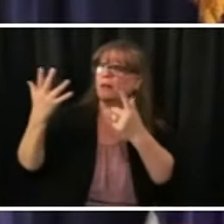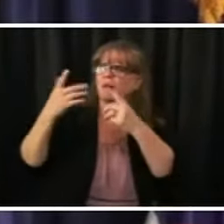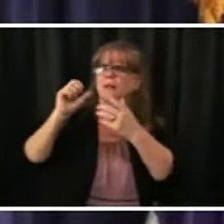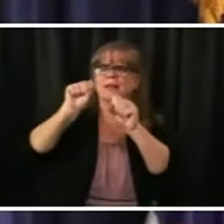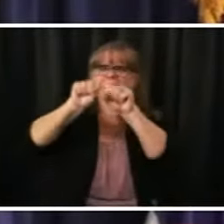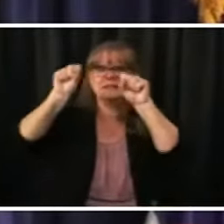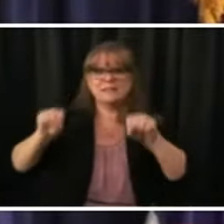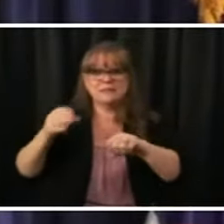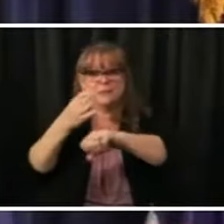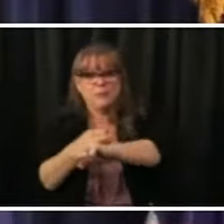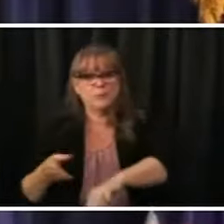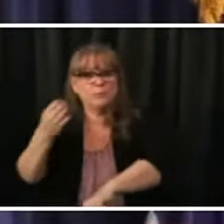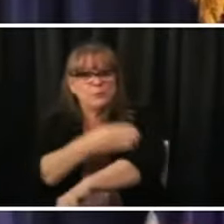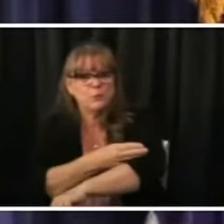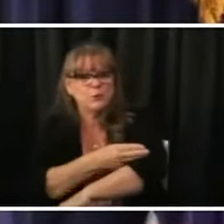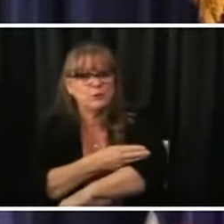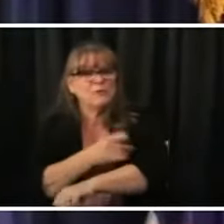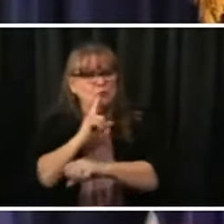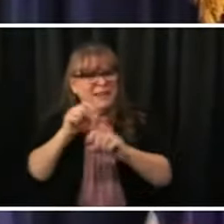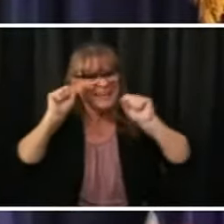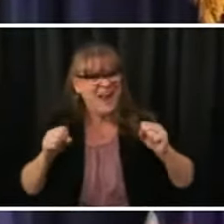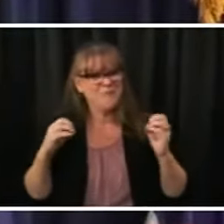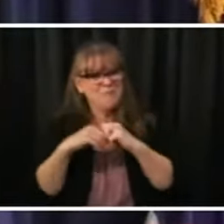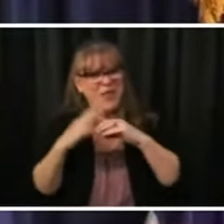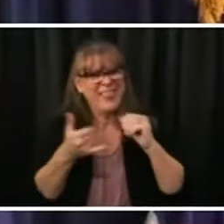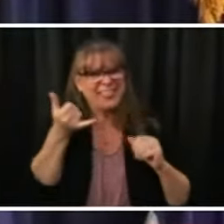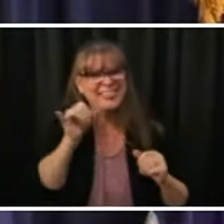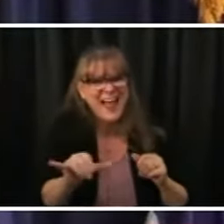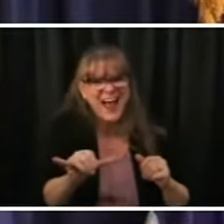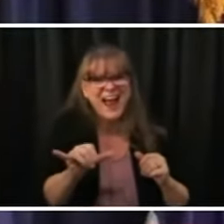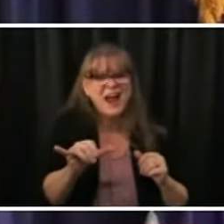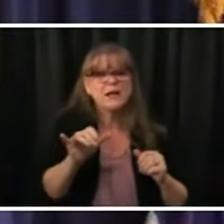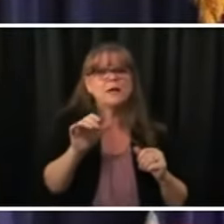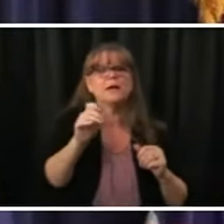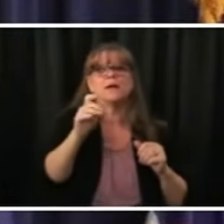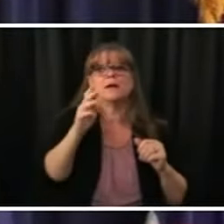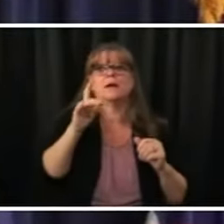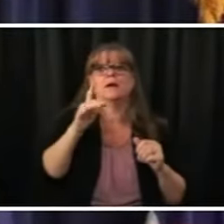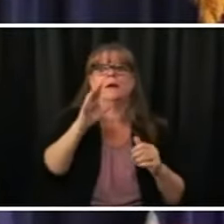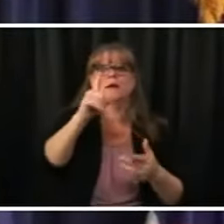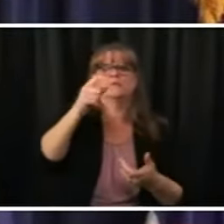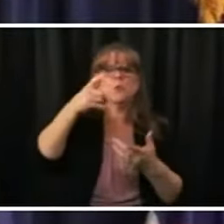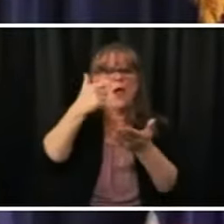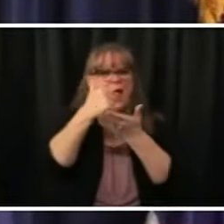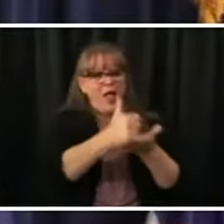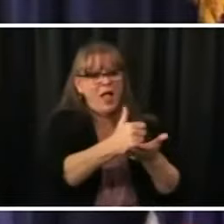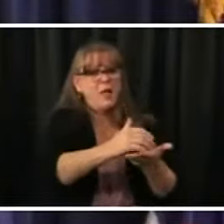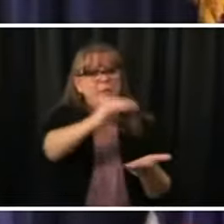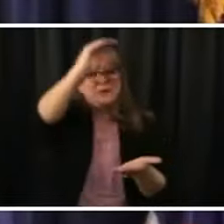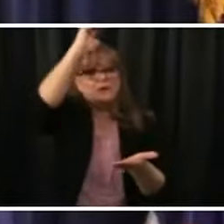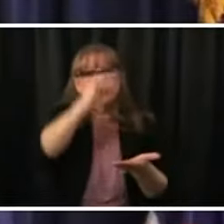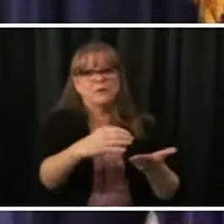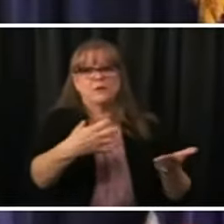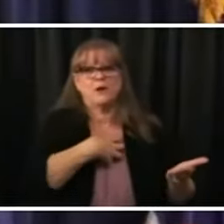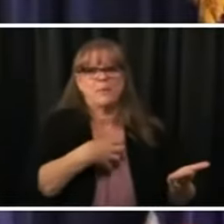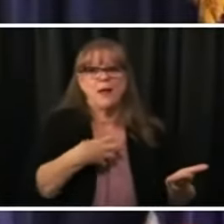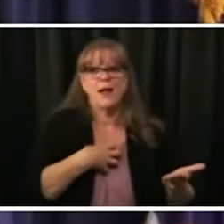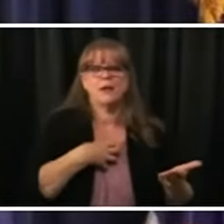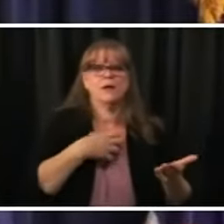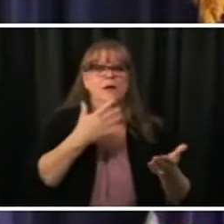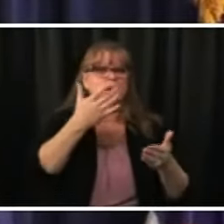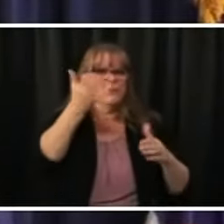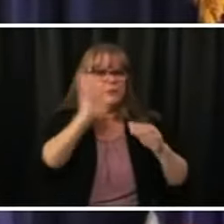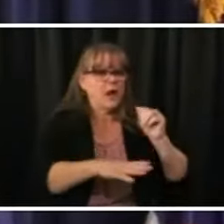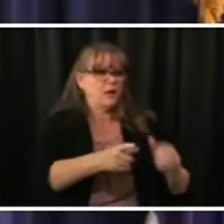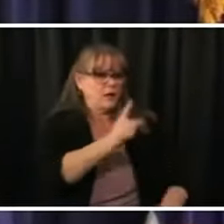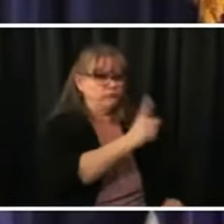to happen so that you can have fewer county people yelling at you so you don't have to yell at them? Yeah, so, you know, we can focus on the